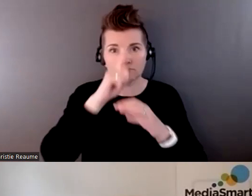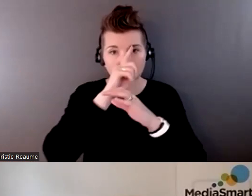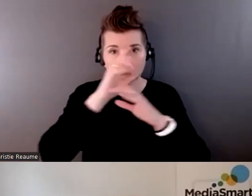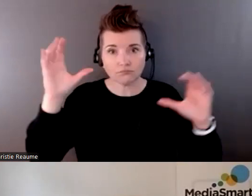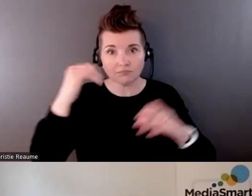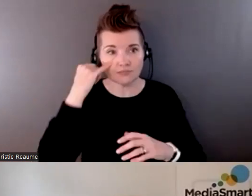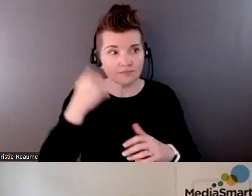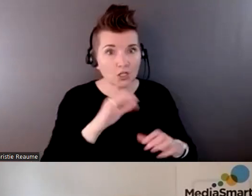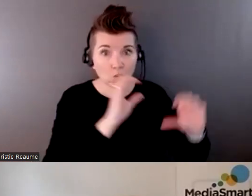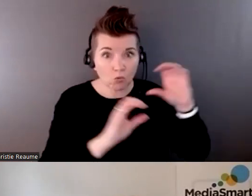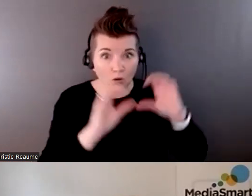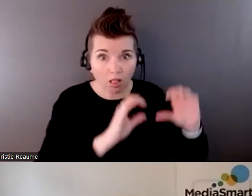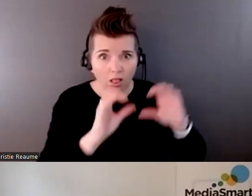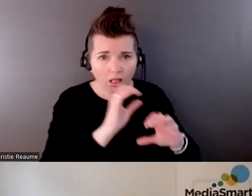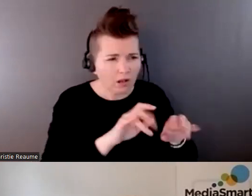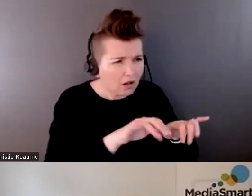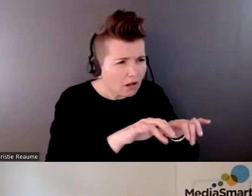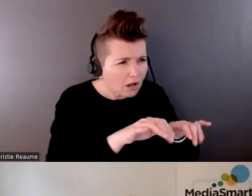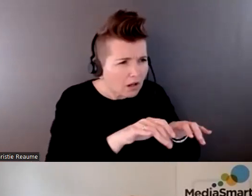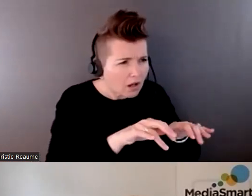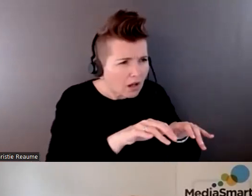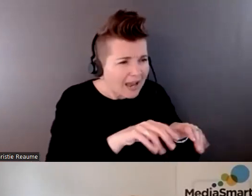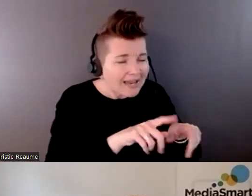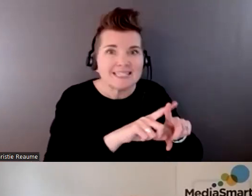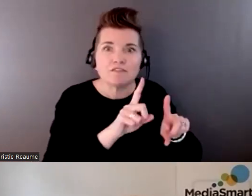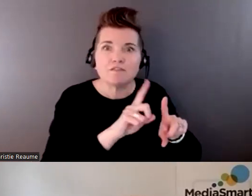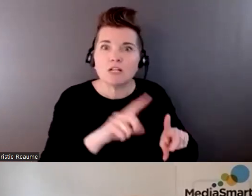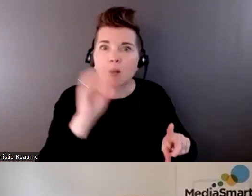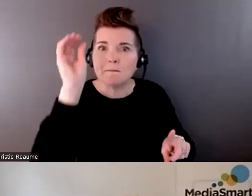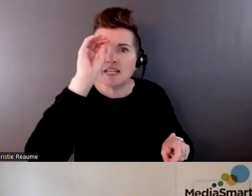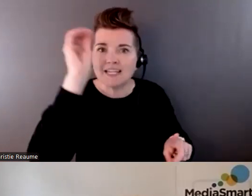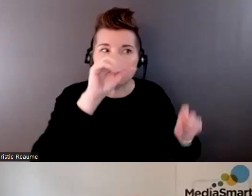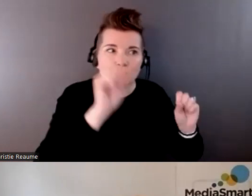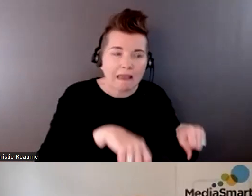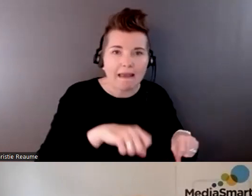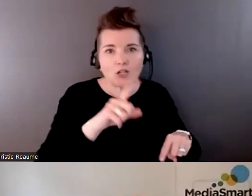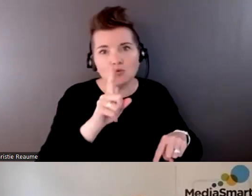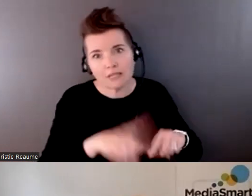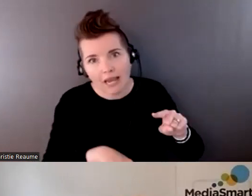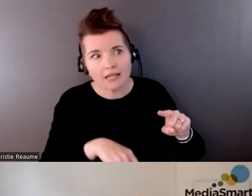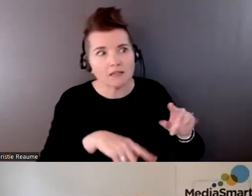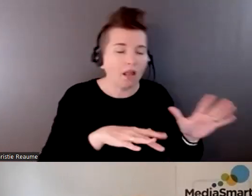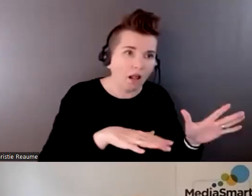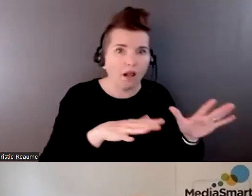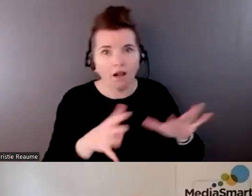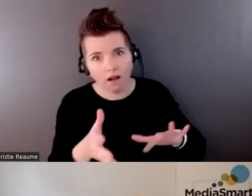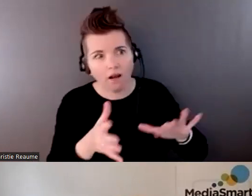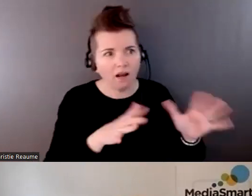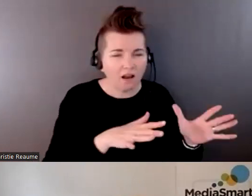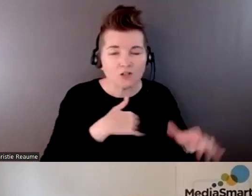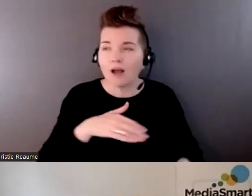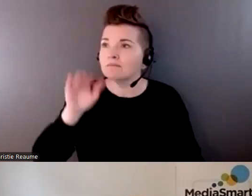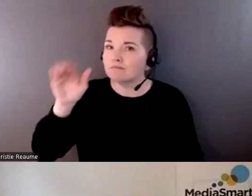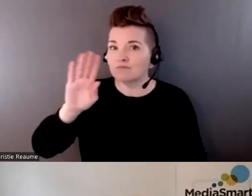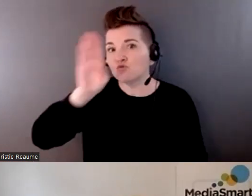all these different opinions on whether you can conflict and that sort of thing so to answer your